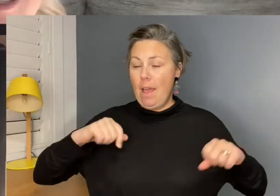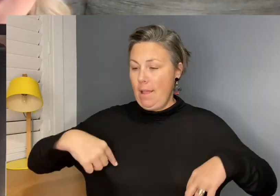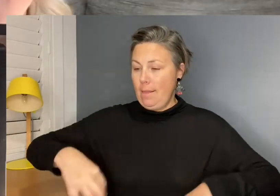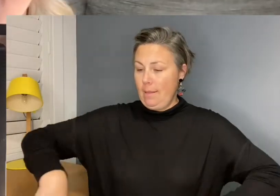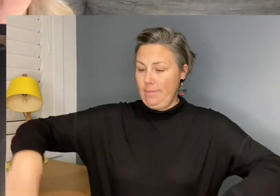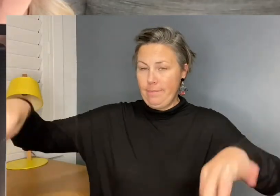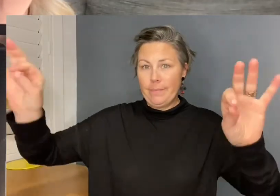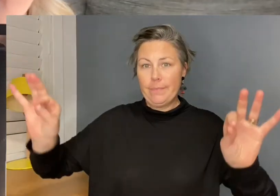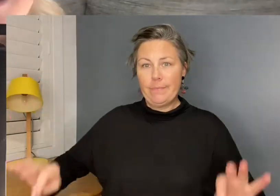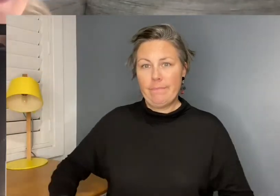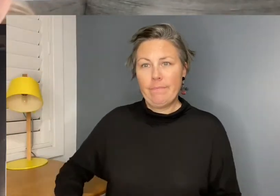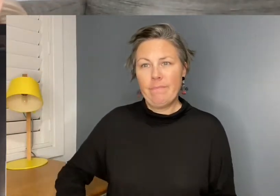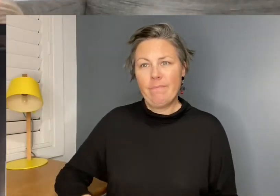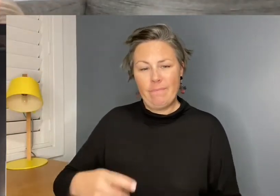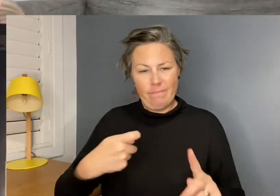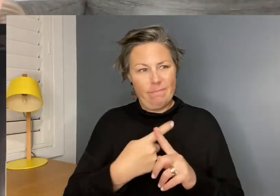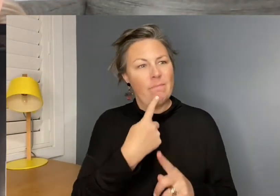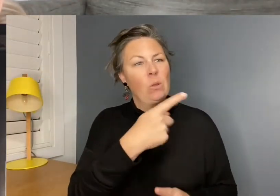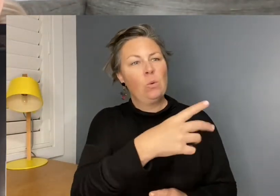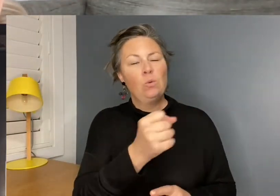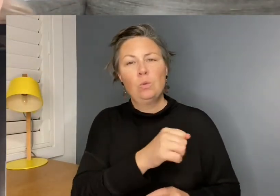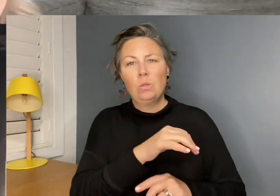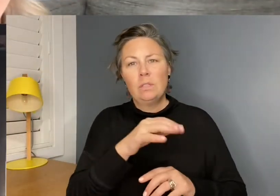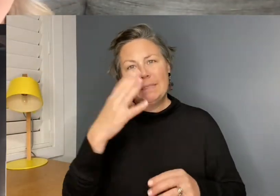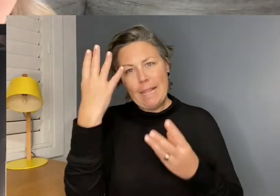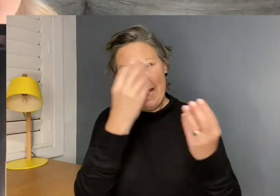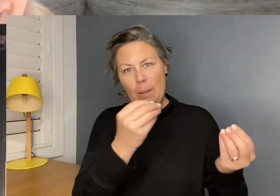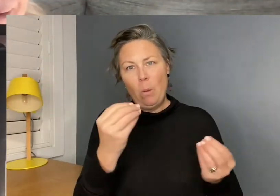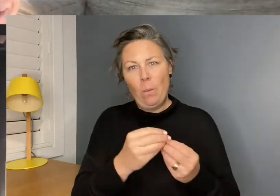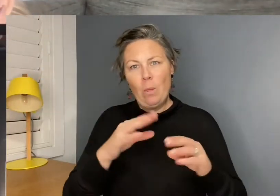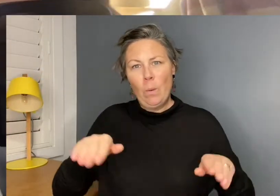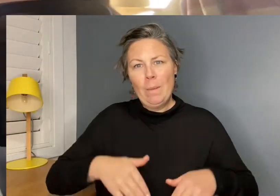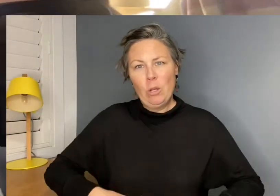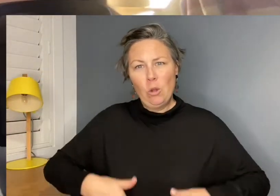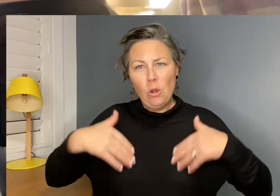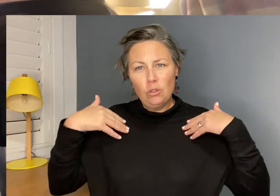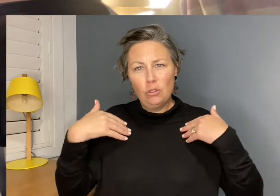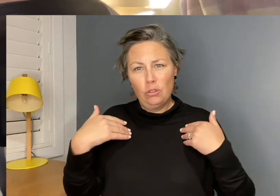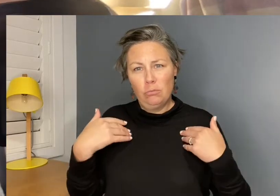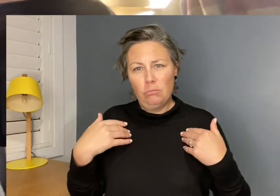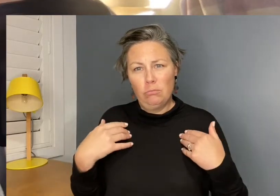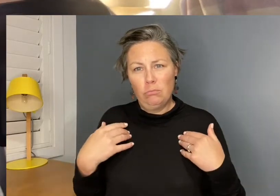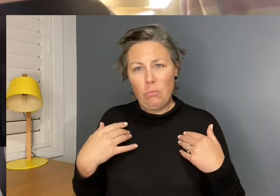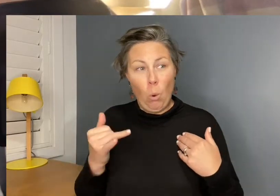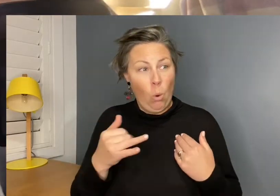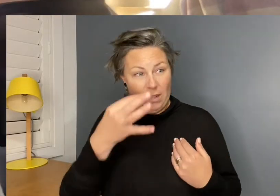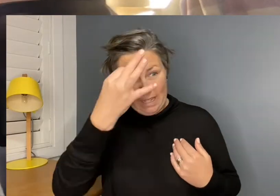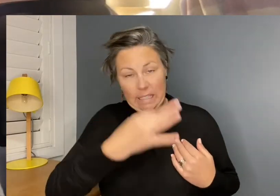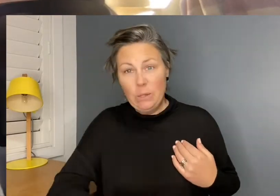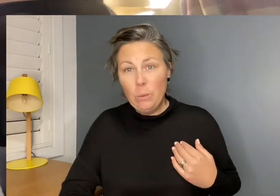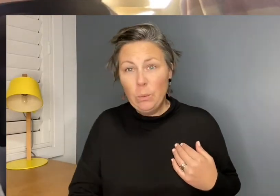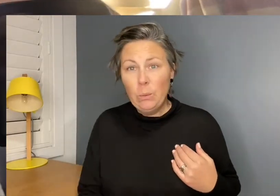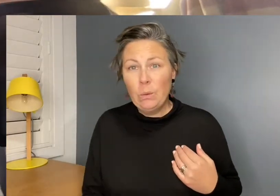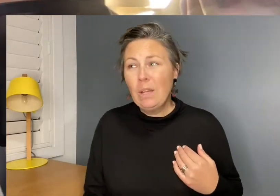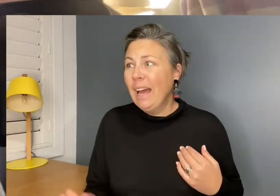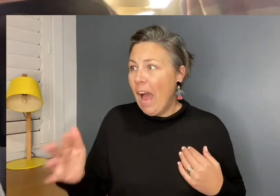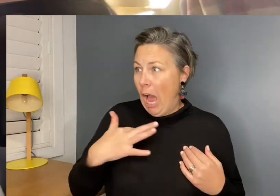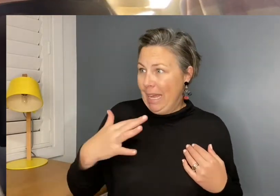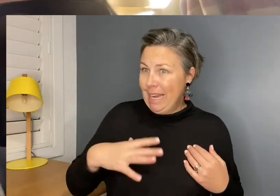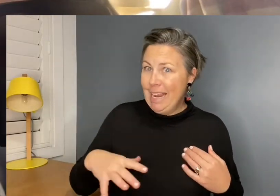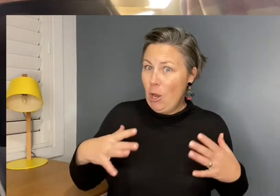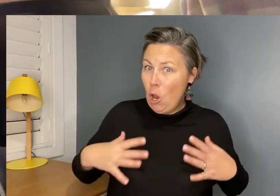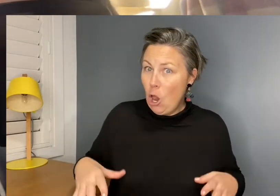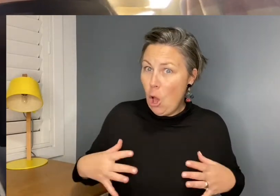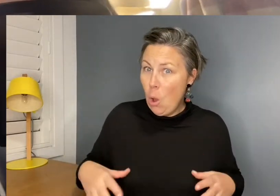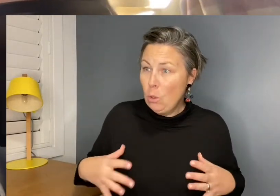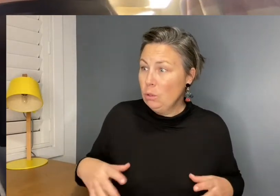You should just sleep in your bathers. Might as well just sleep naked, babe. I almost know I need to wear the clothes though so I can take it